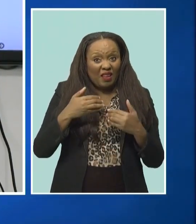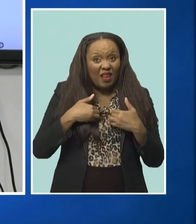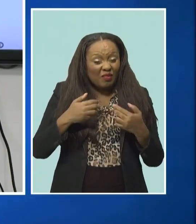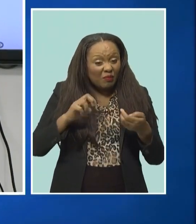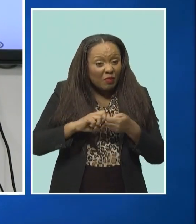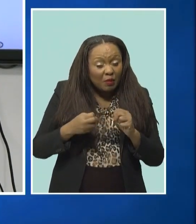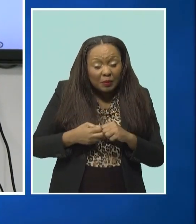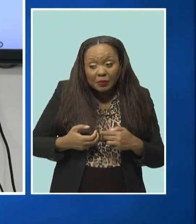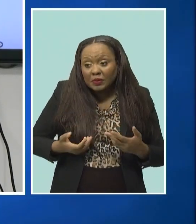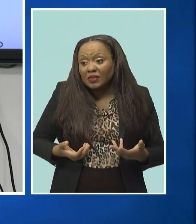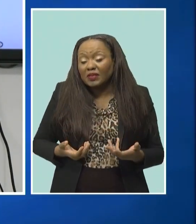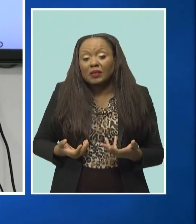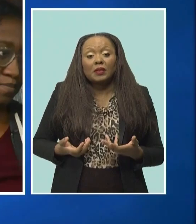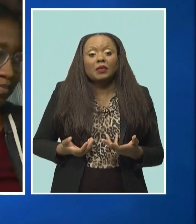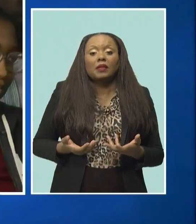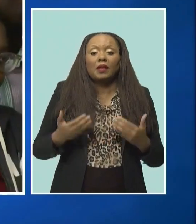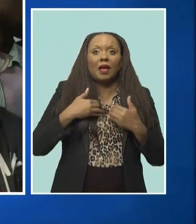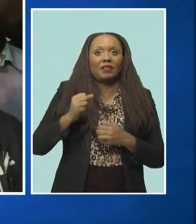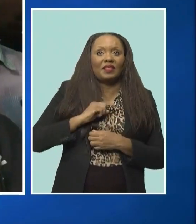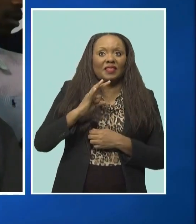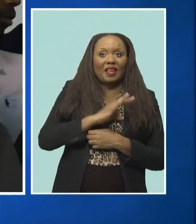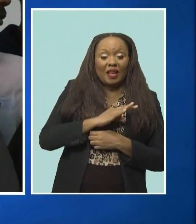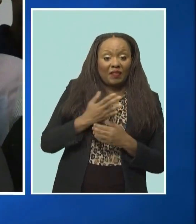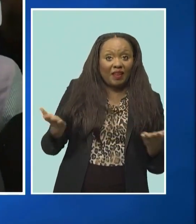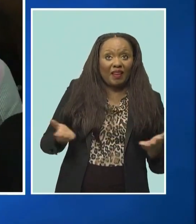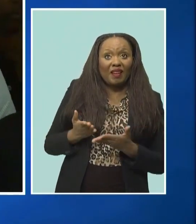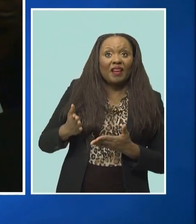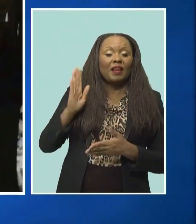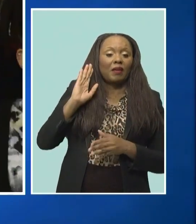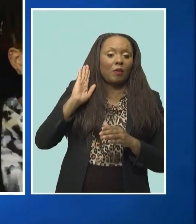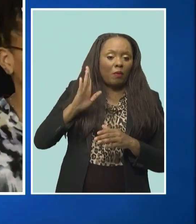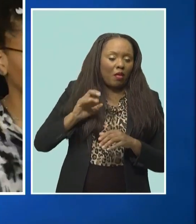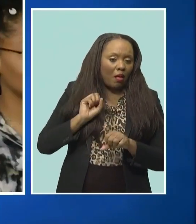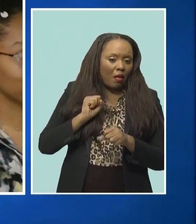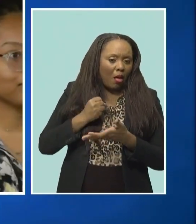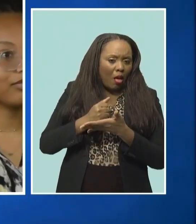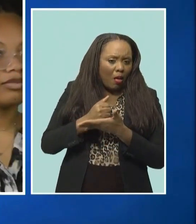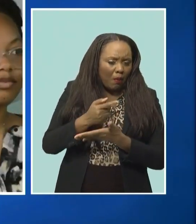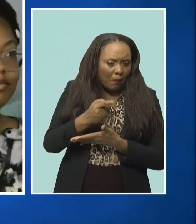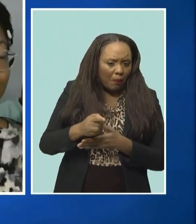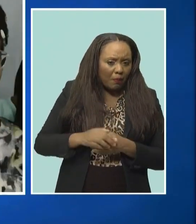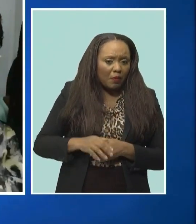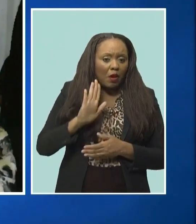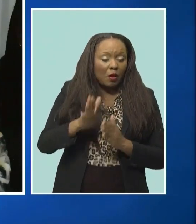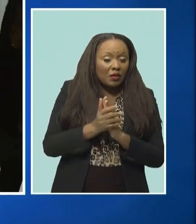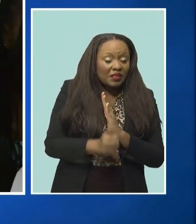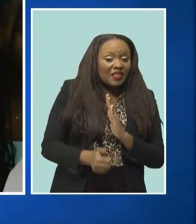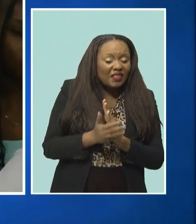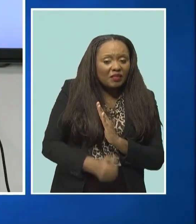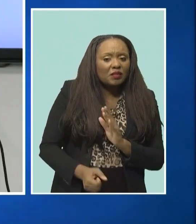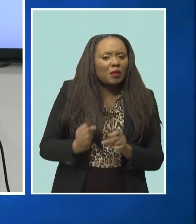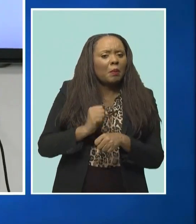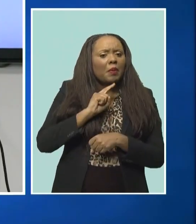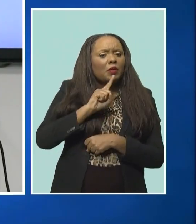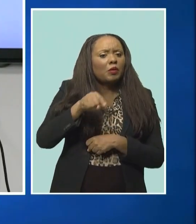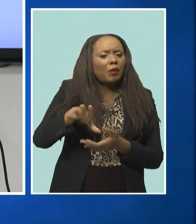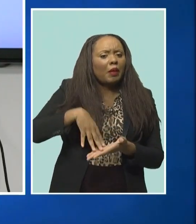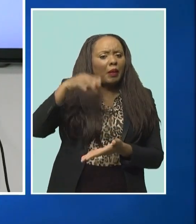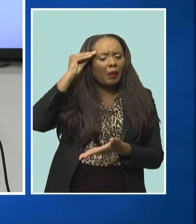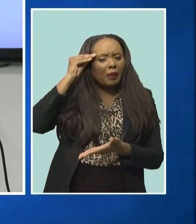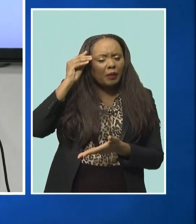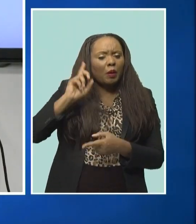target every single school this year. The resources would not allow us to do that. But in the future, it is envisaged that you